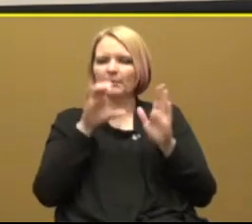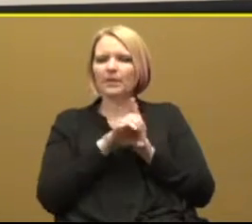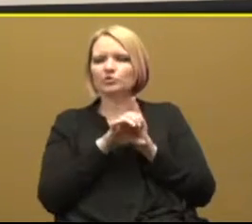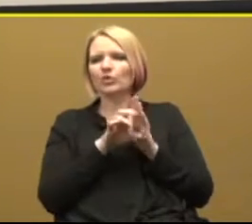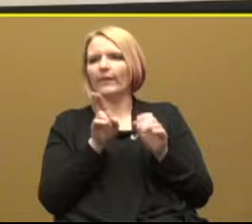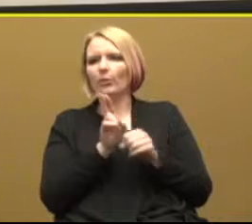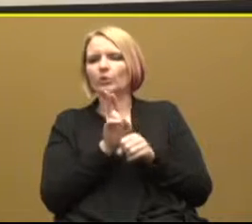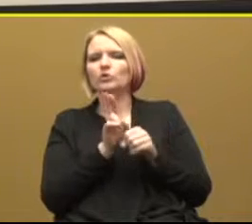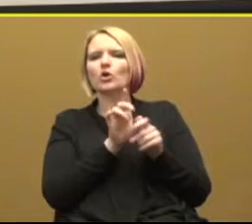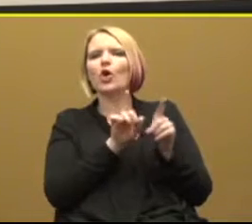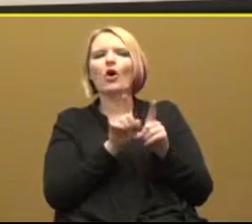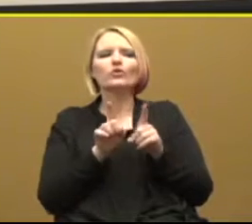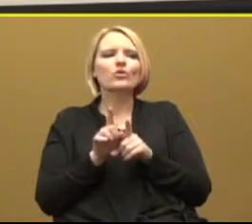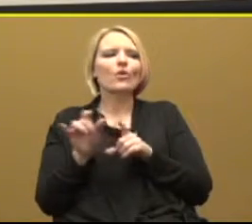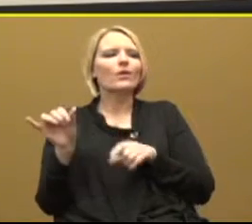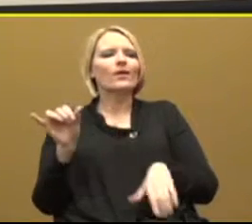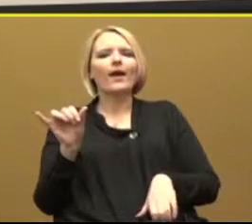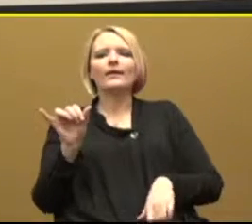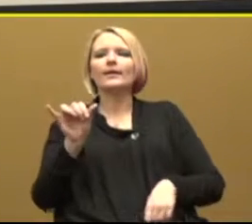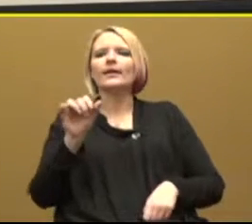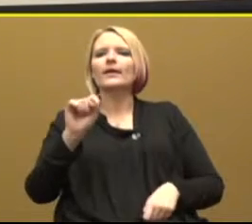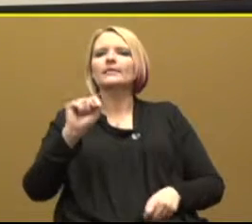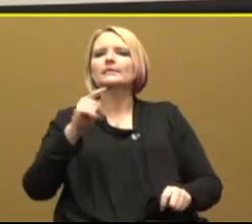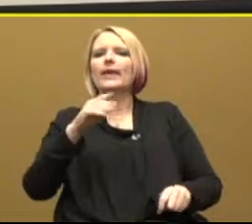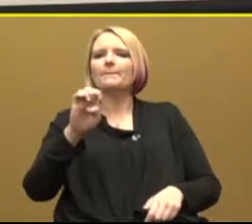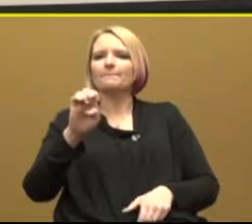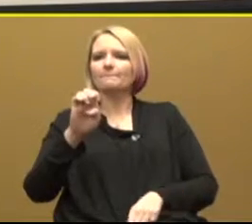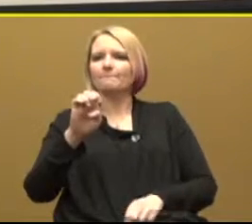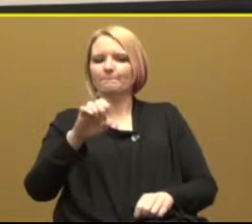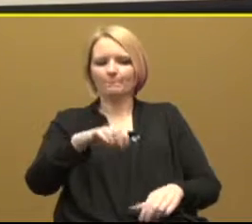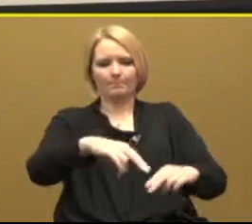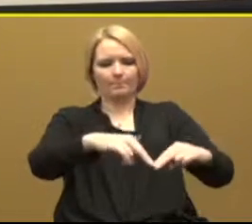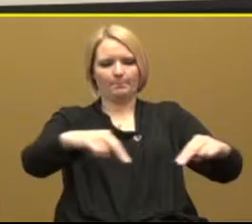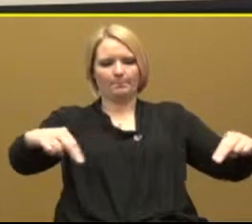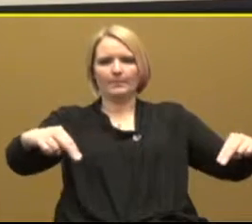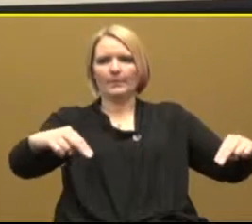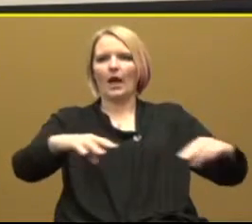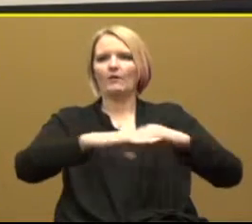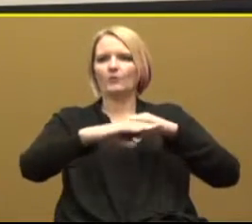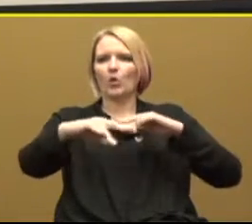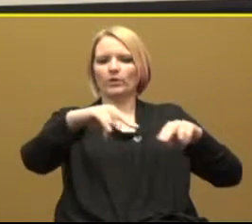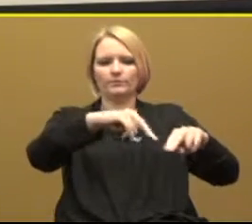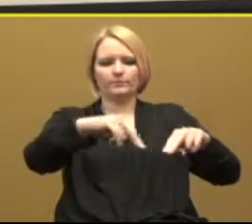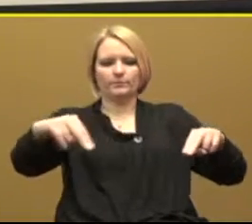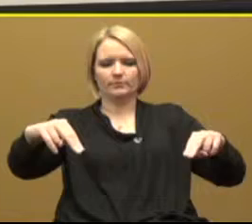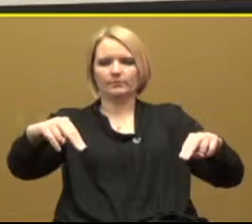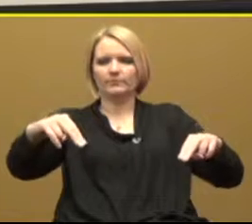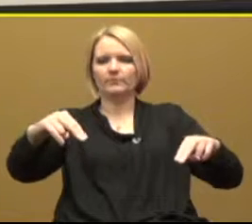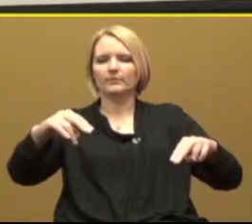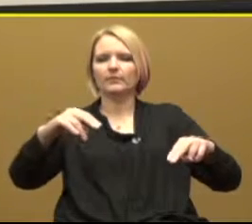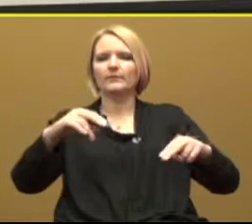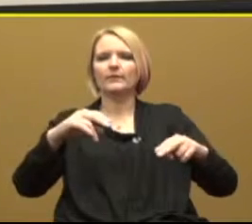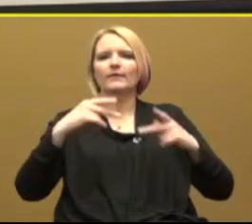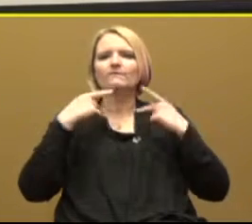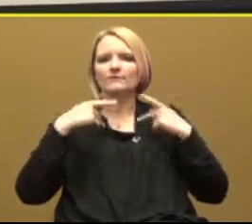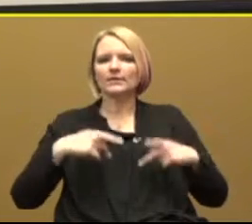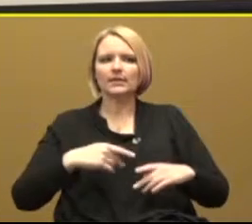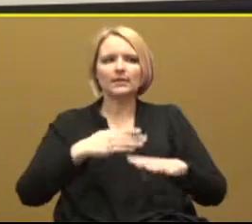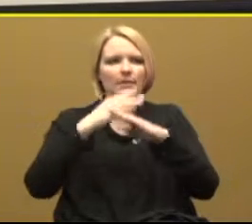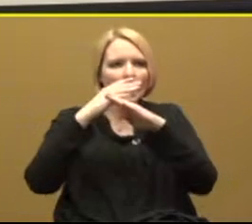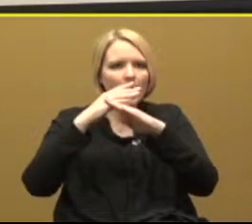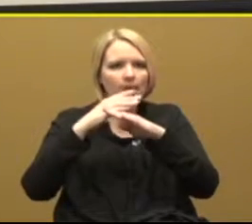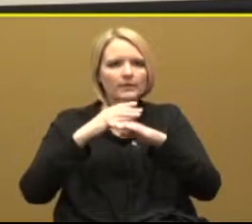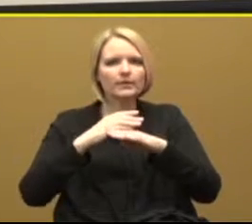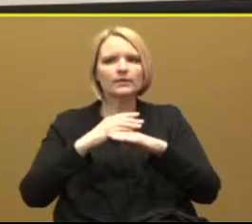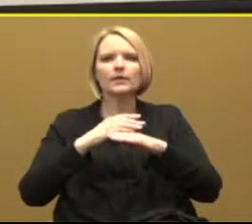use. Also things like tape on the floor, right? Tape on the floor, physically